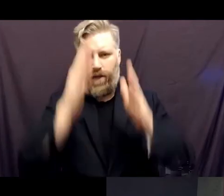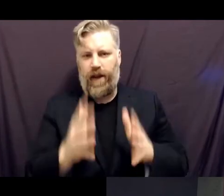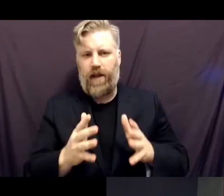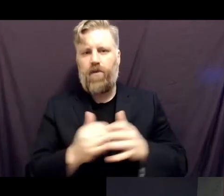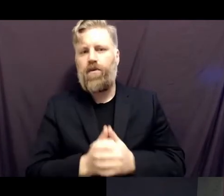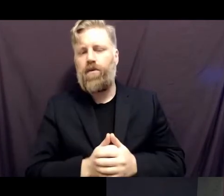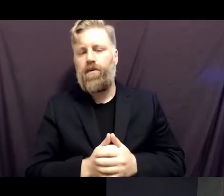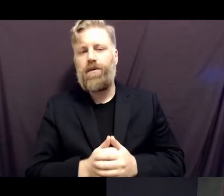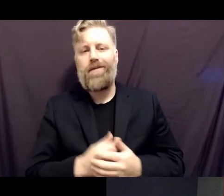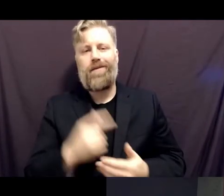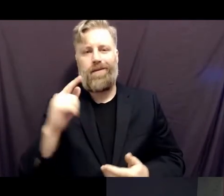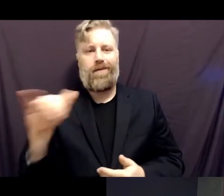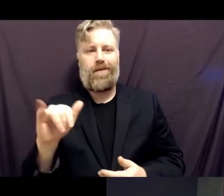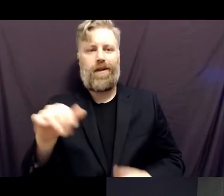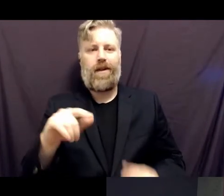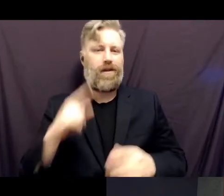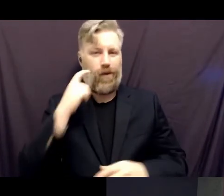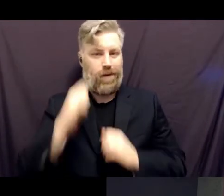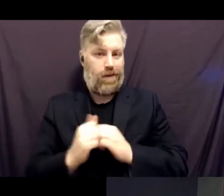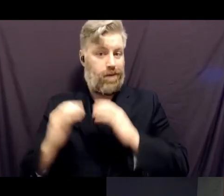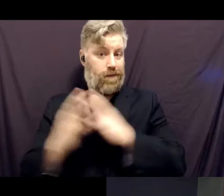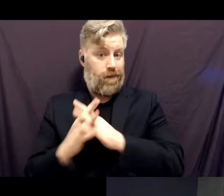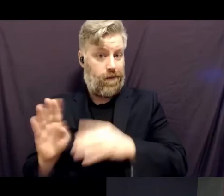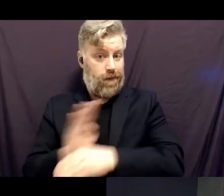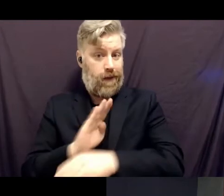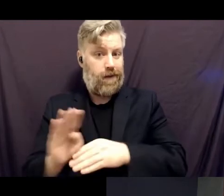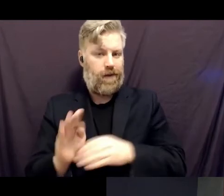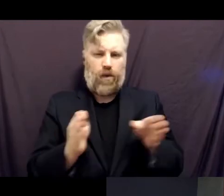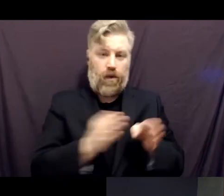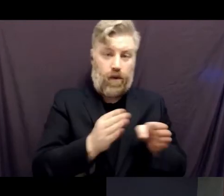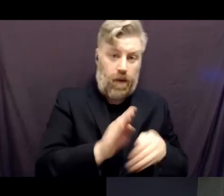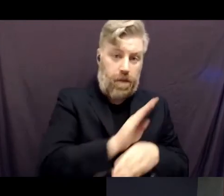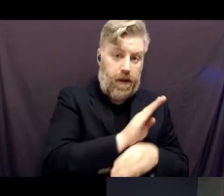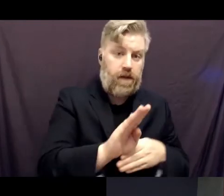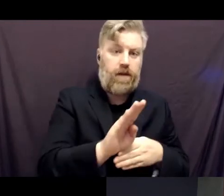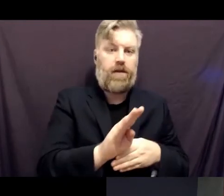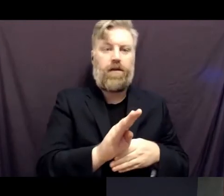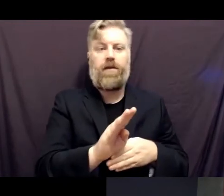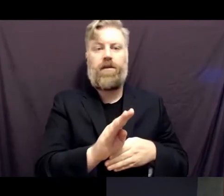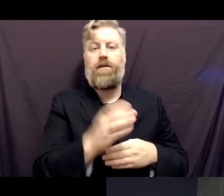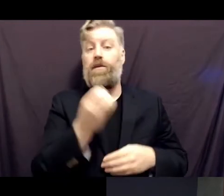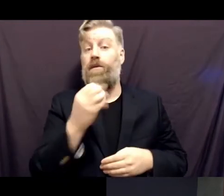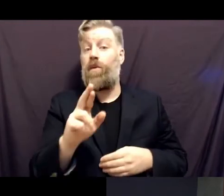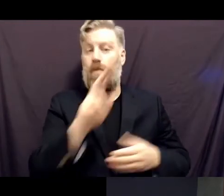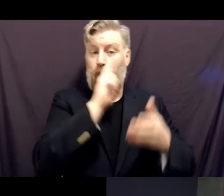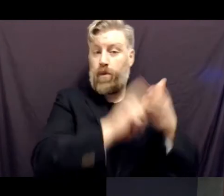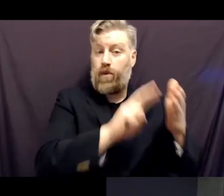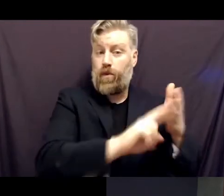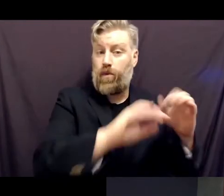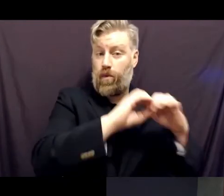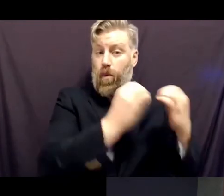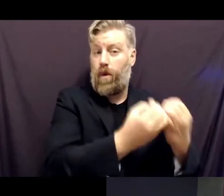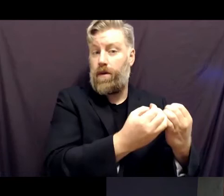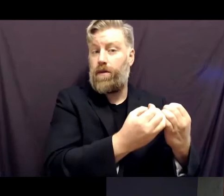inventors like startups, small enterprises, or research organizations that